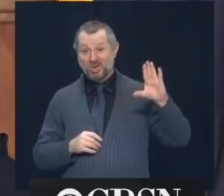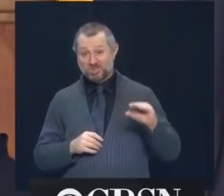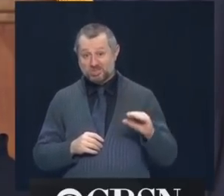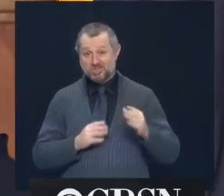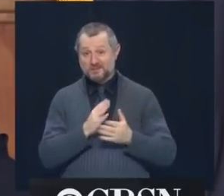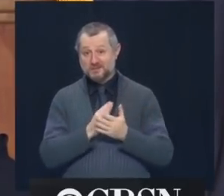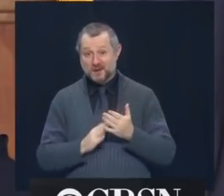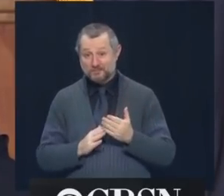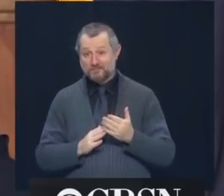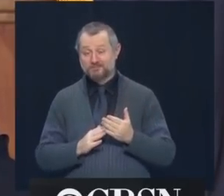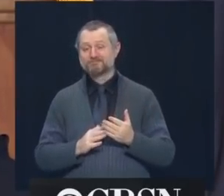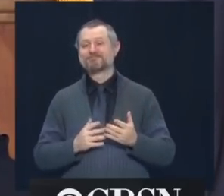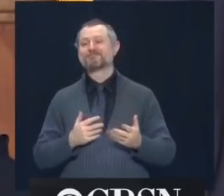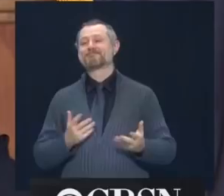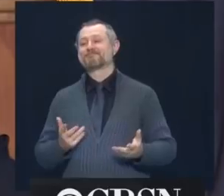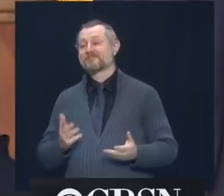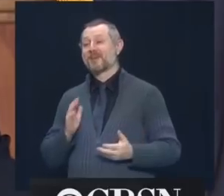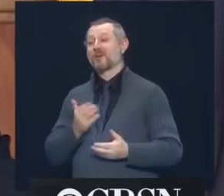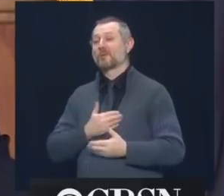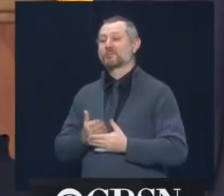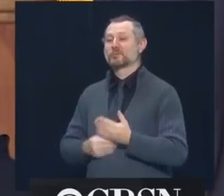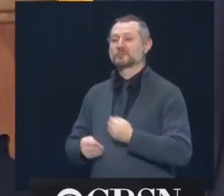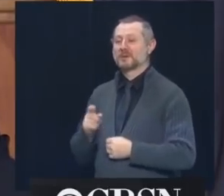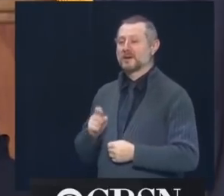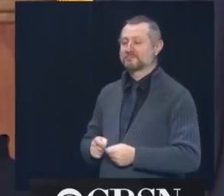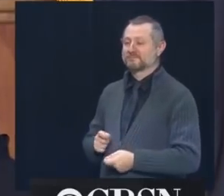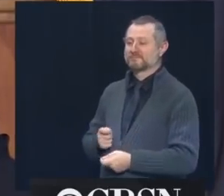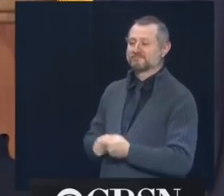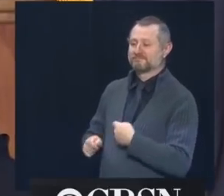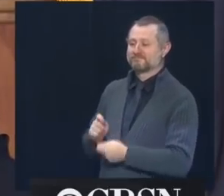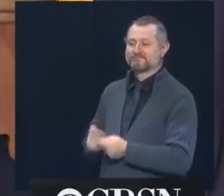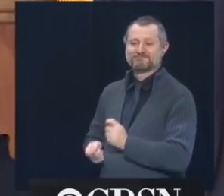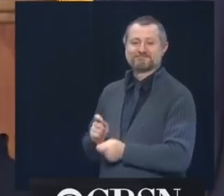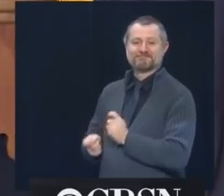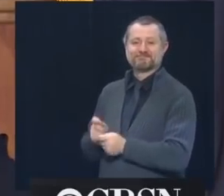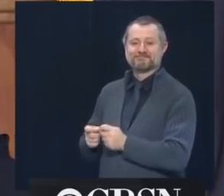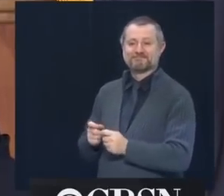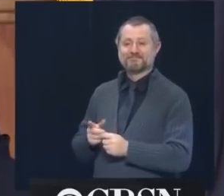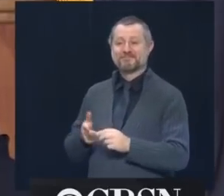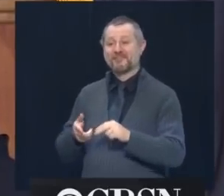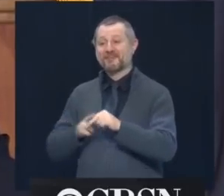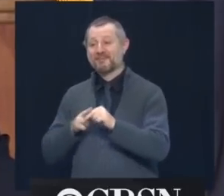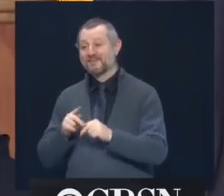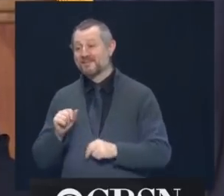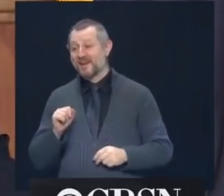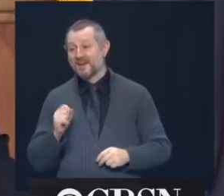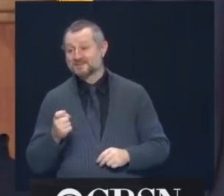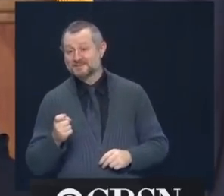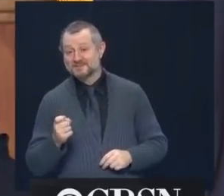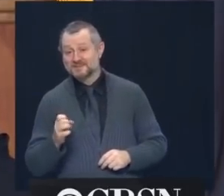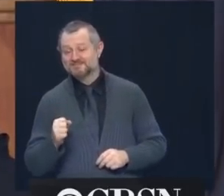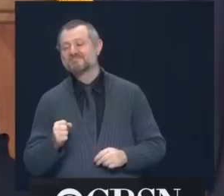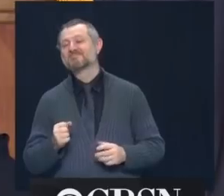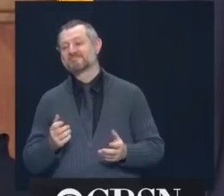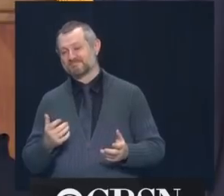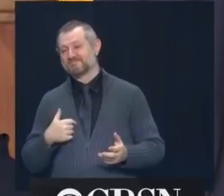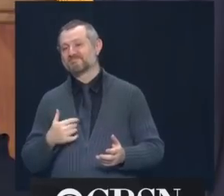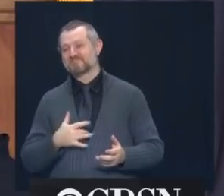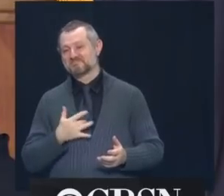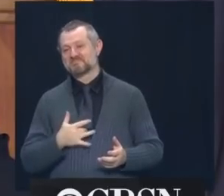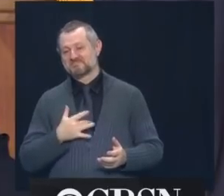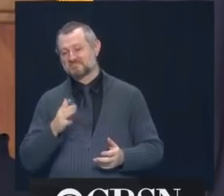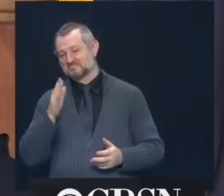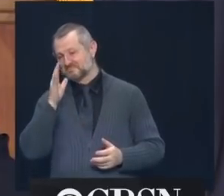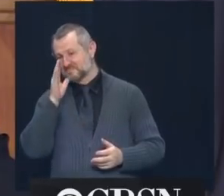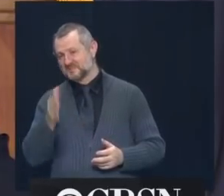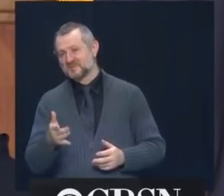then we're going to have to redo a budget. We're going to have to raise taxes. I believe we're going to have to raise taxes at